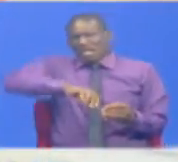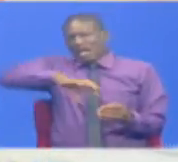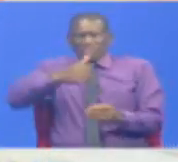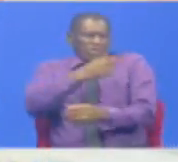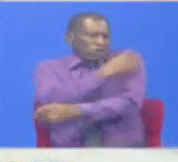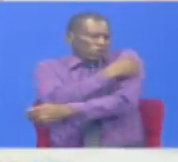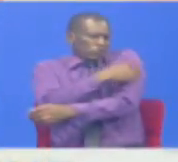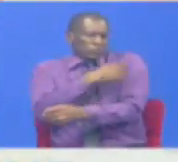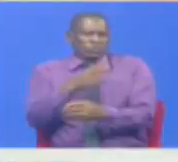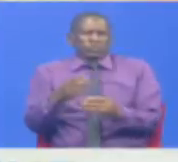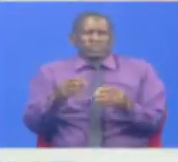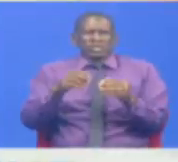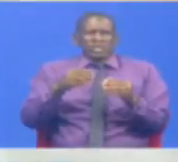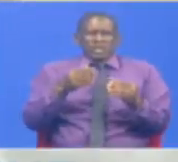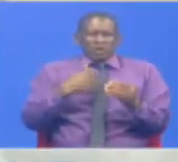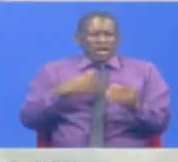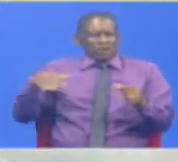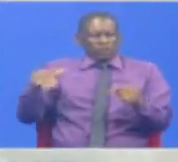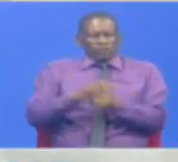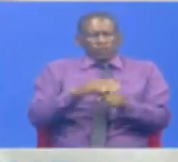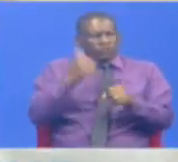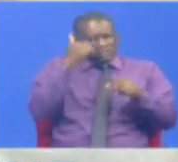are now becoming overwhelmed.